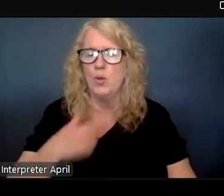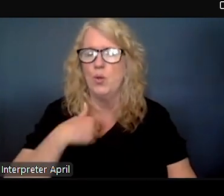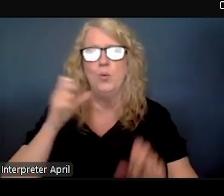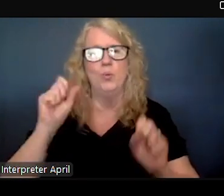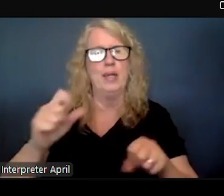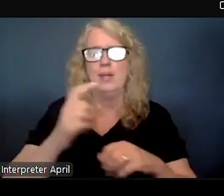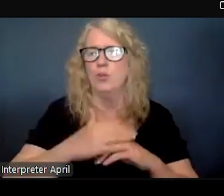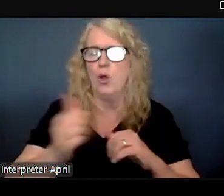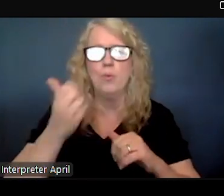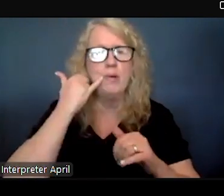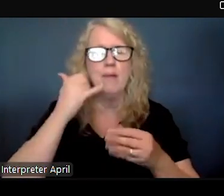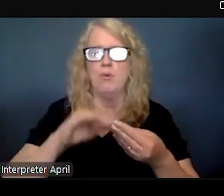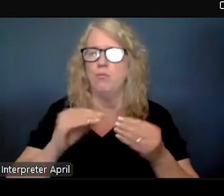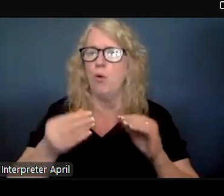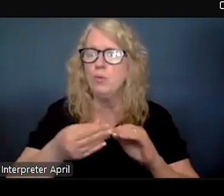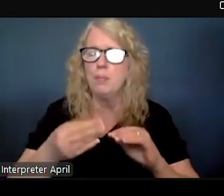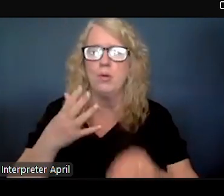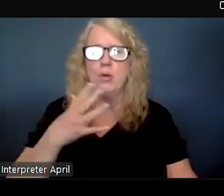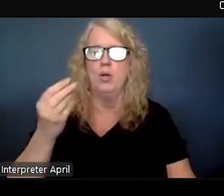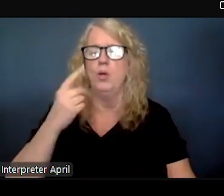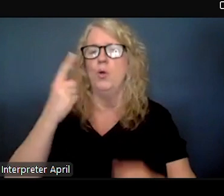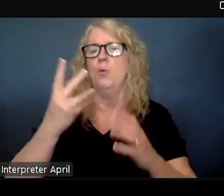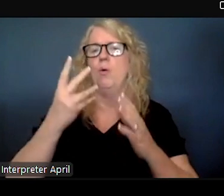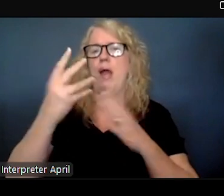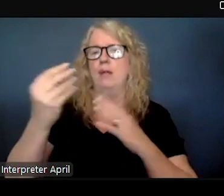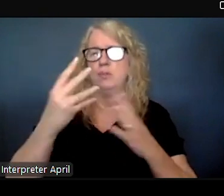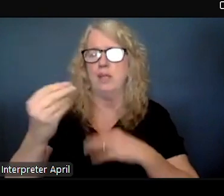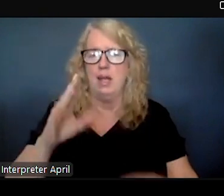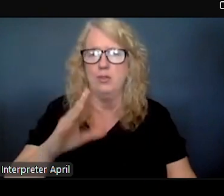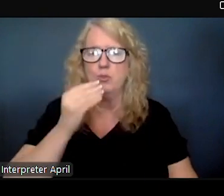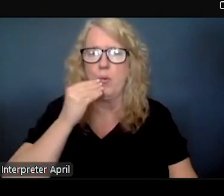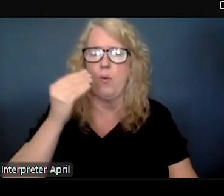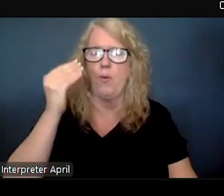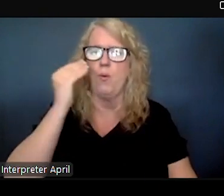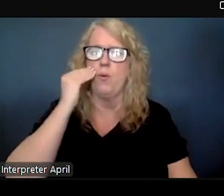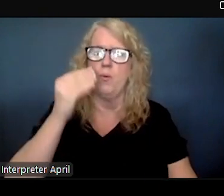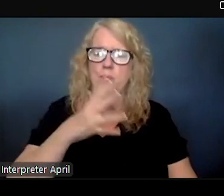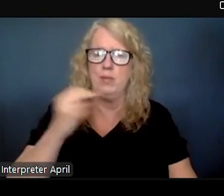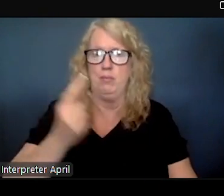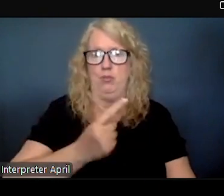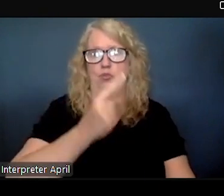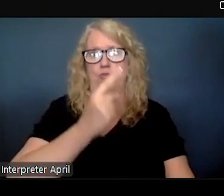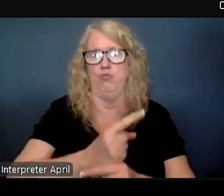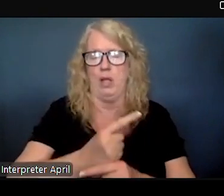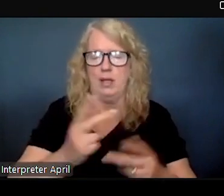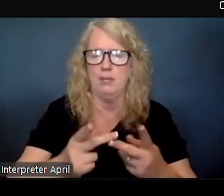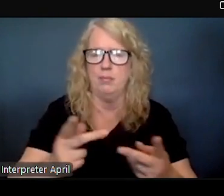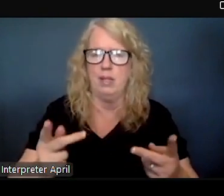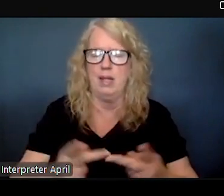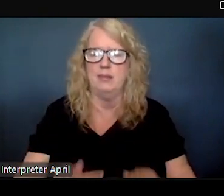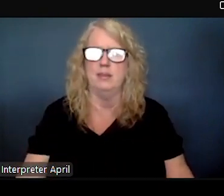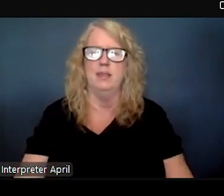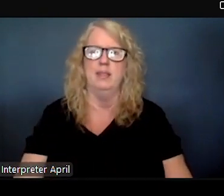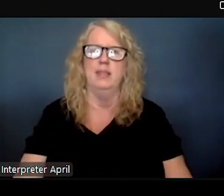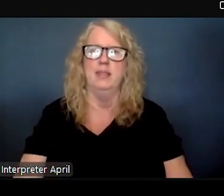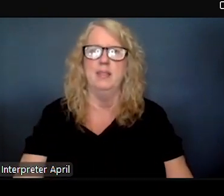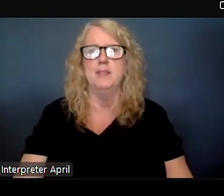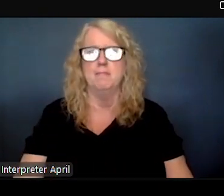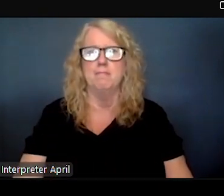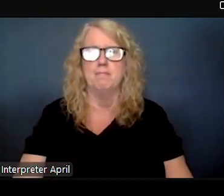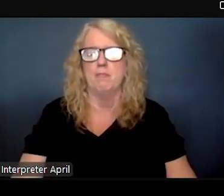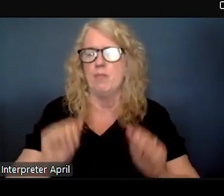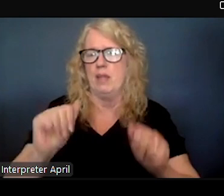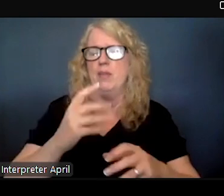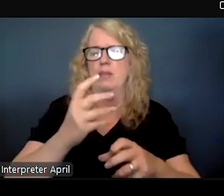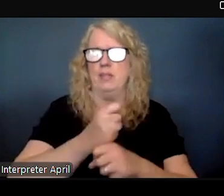We can call. We have a phone number, and we say, we're outside your home. I just want to make sure this is the right place. Um, and then that can get you